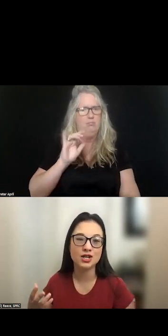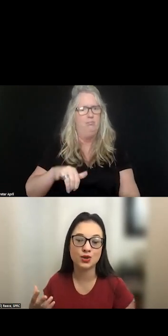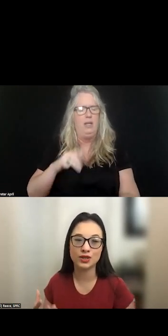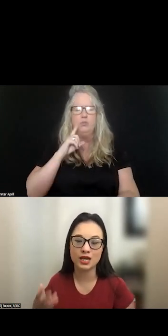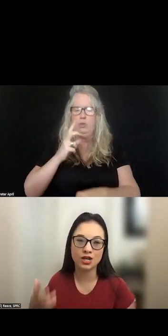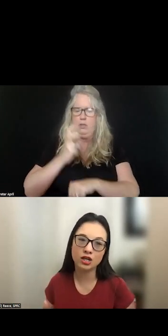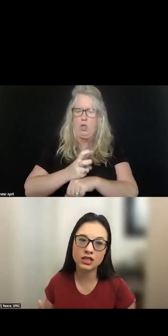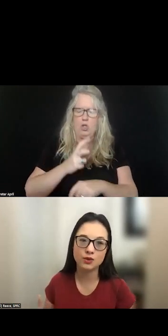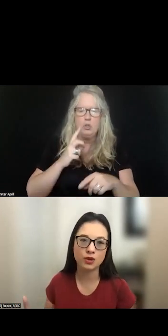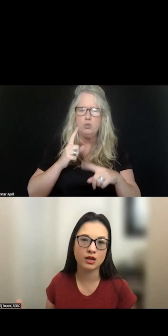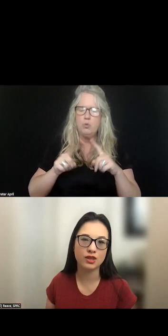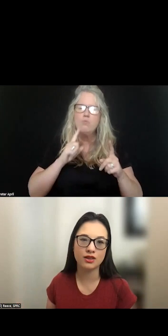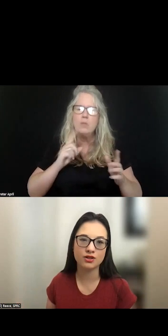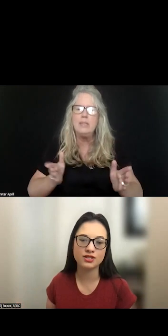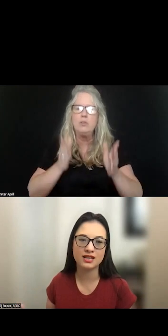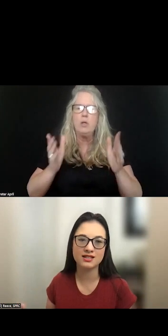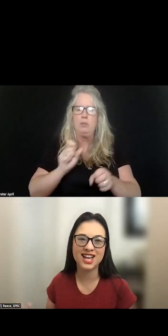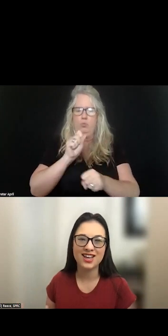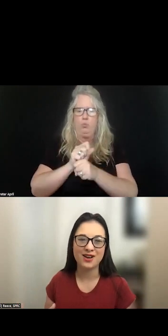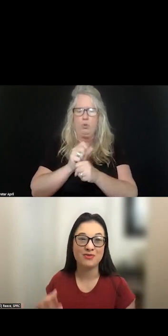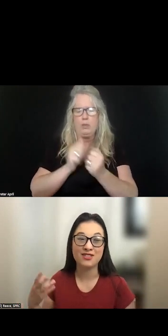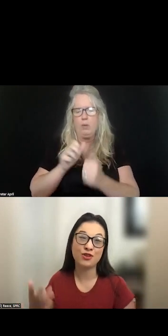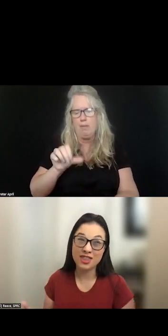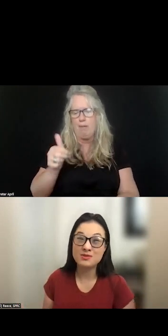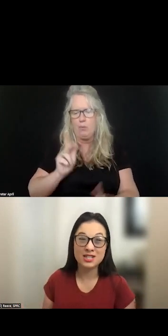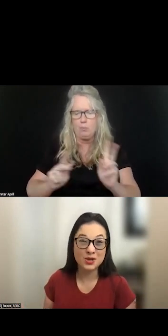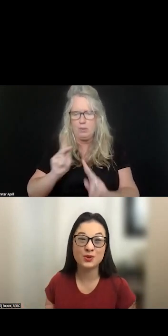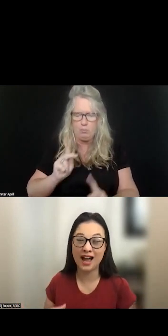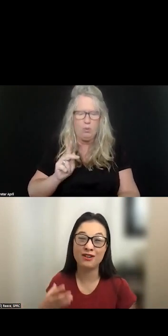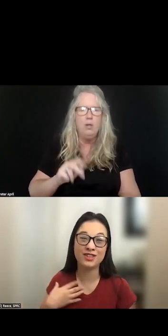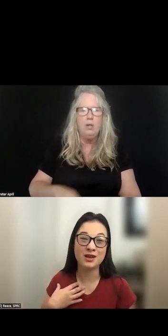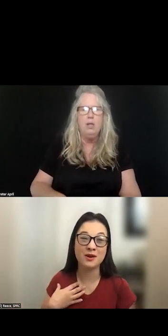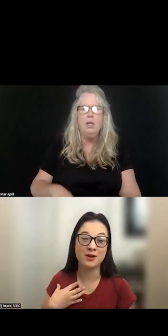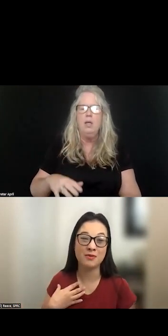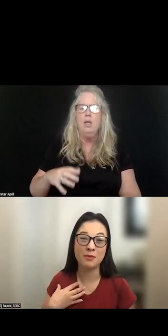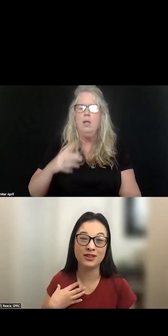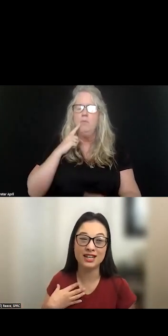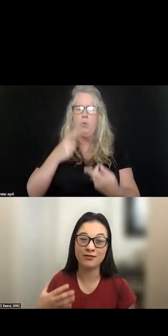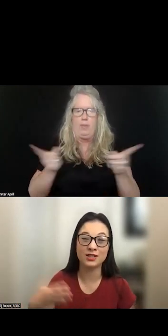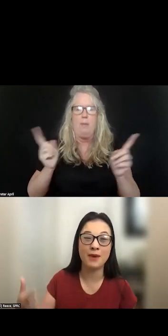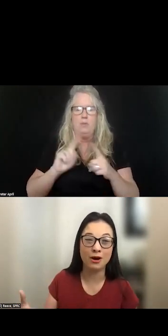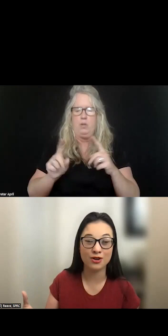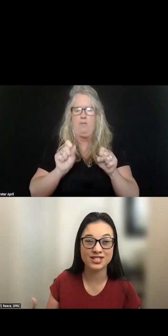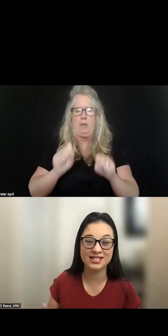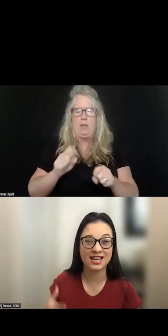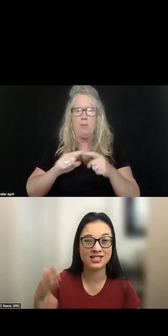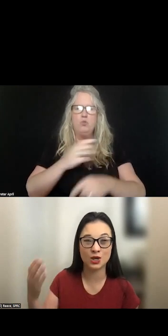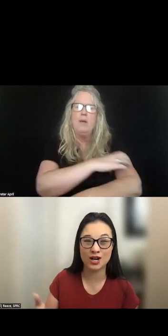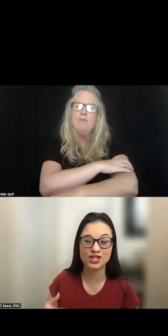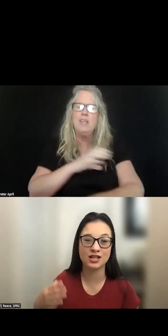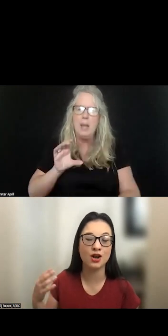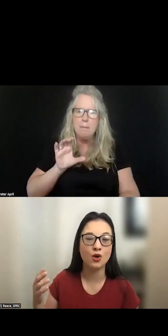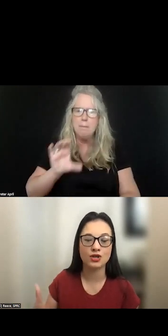things to really encourage when working with others is for them to have the ability to feel empowered